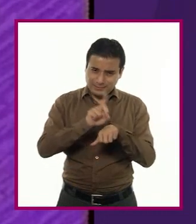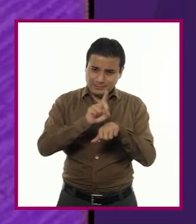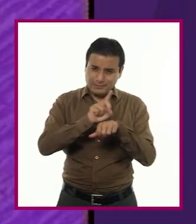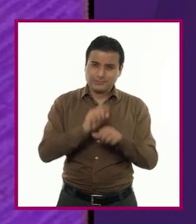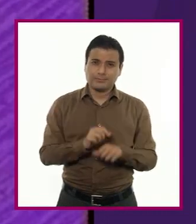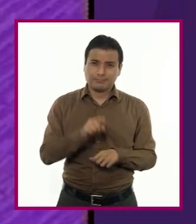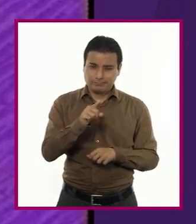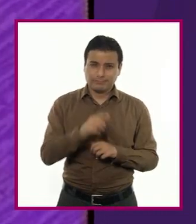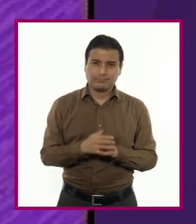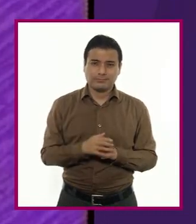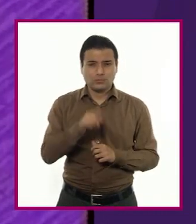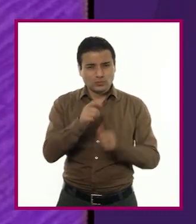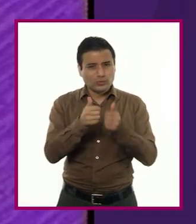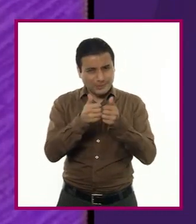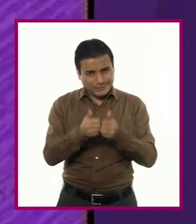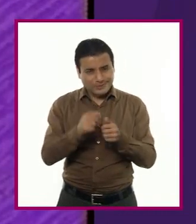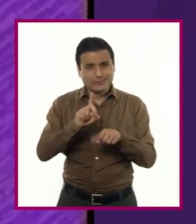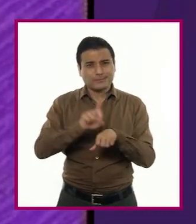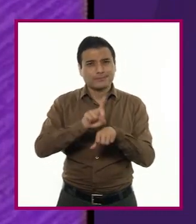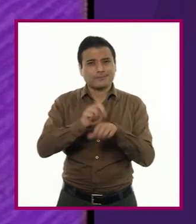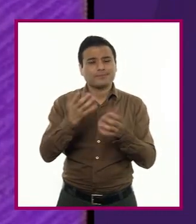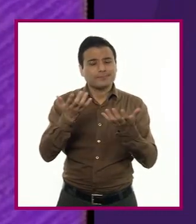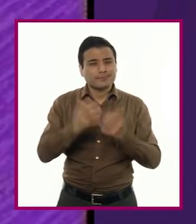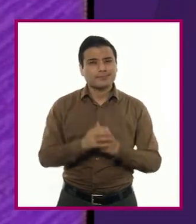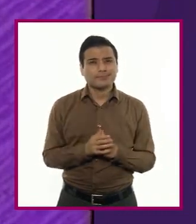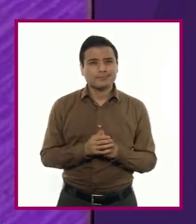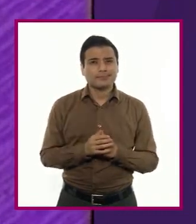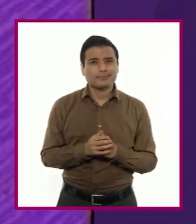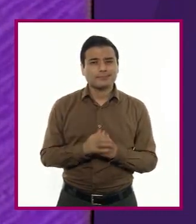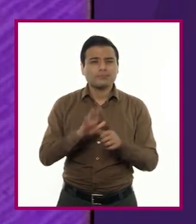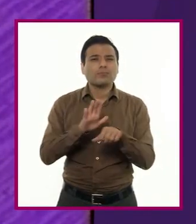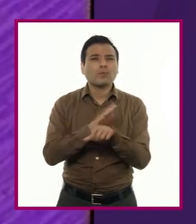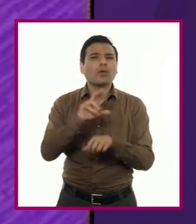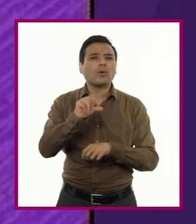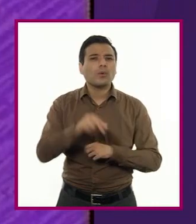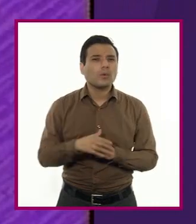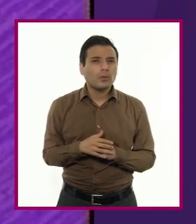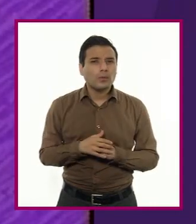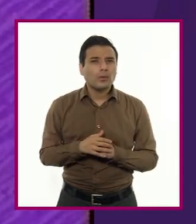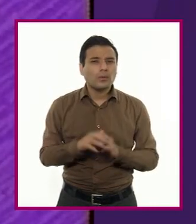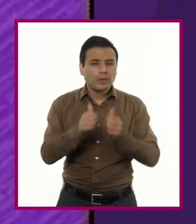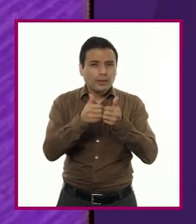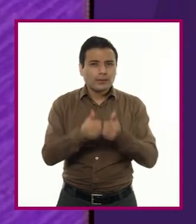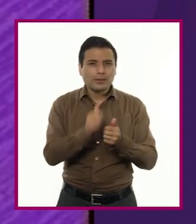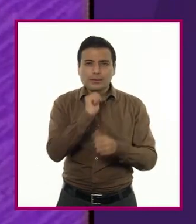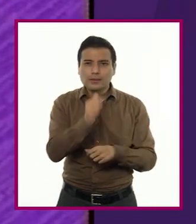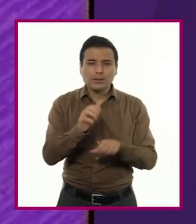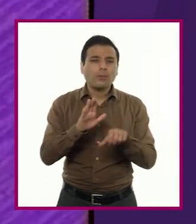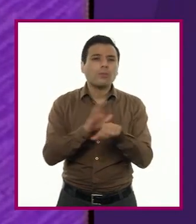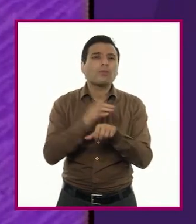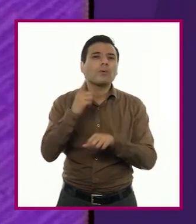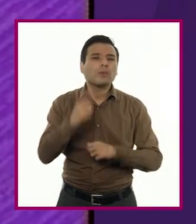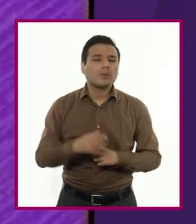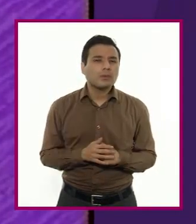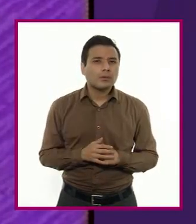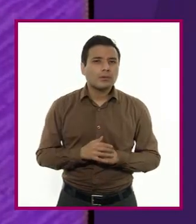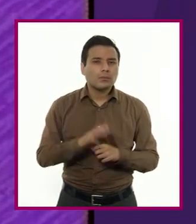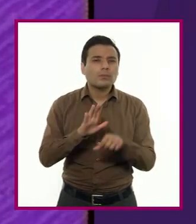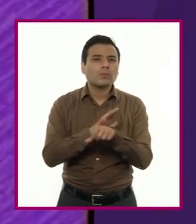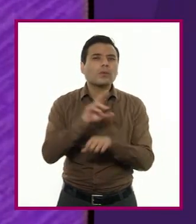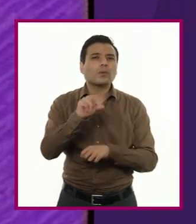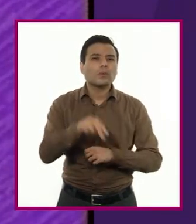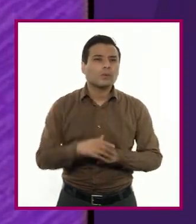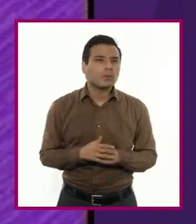more days? Why don't you stay? Why don't you? Why don't you? Why don't you? Why don't you? Why don't